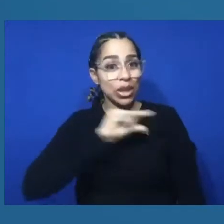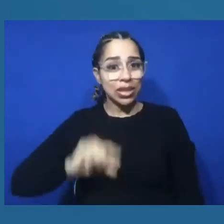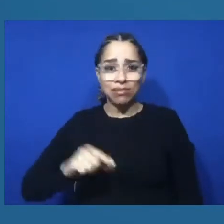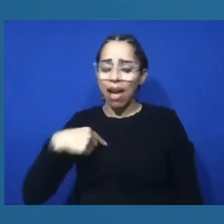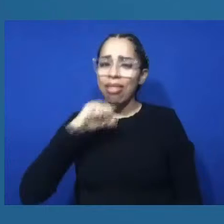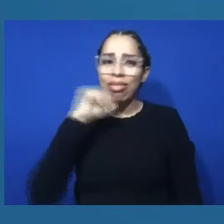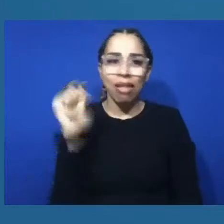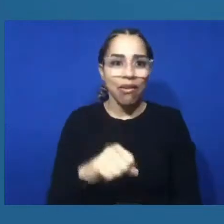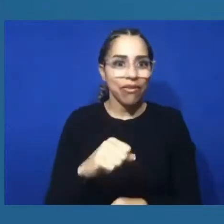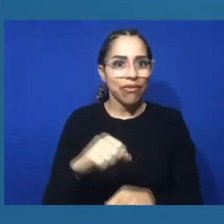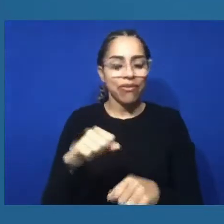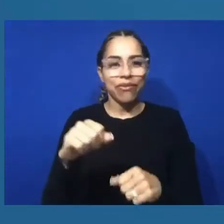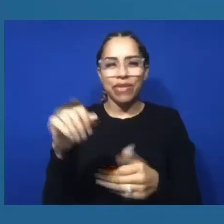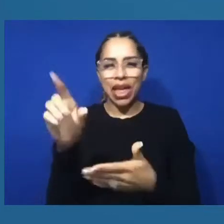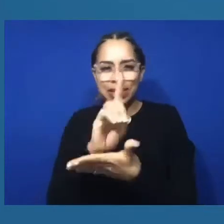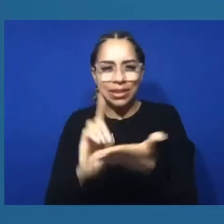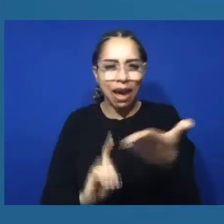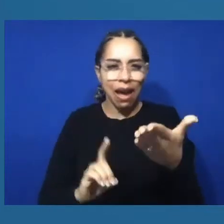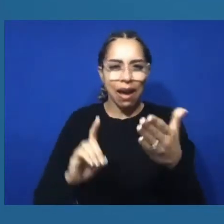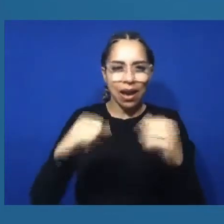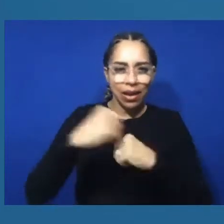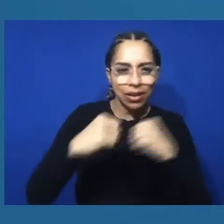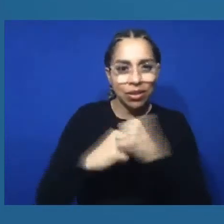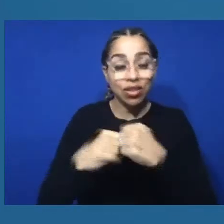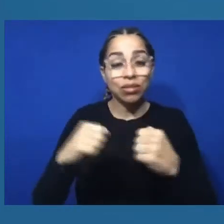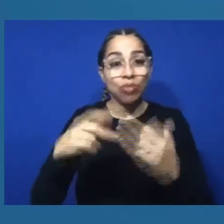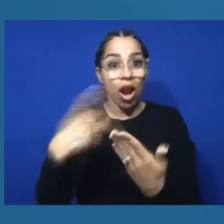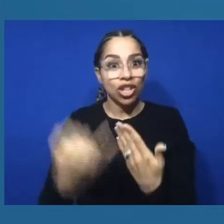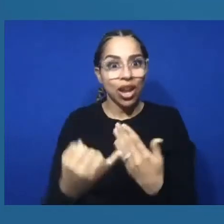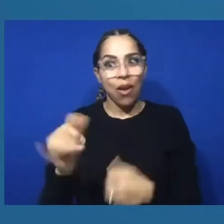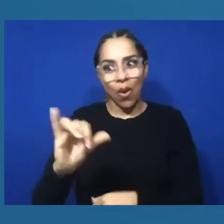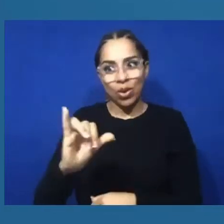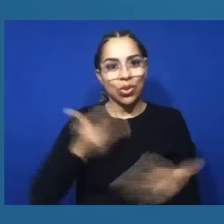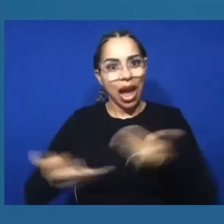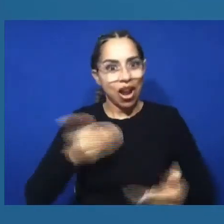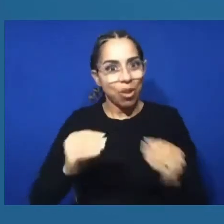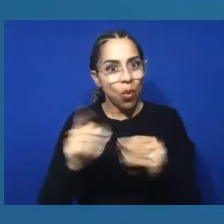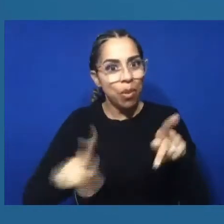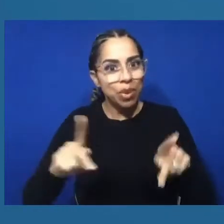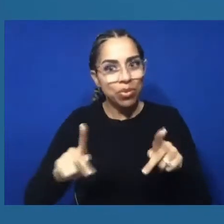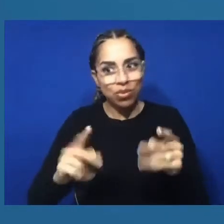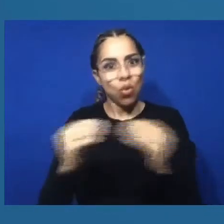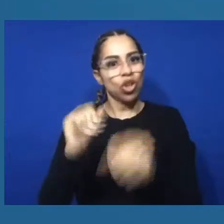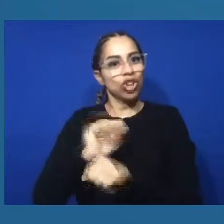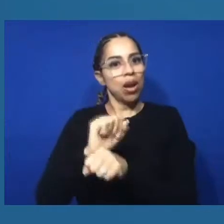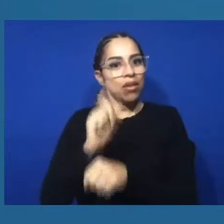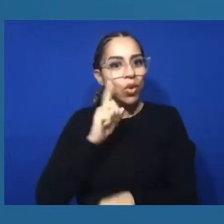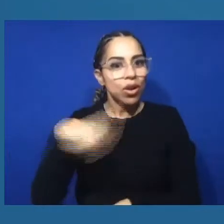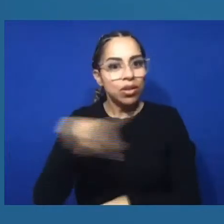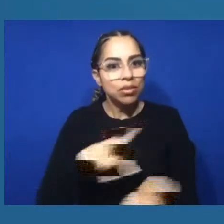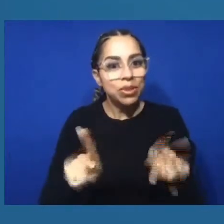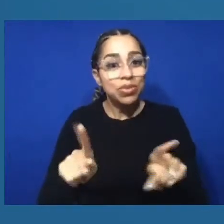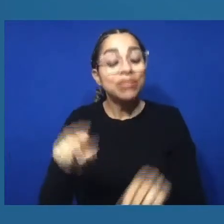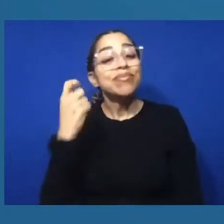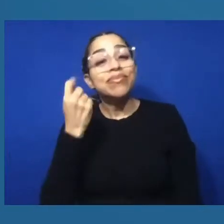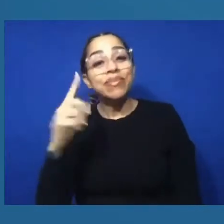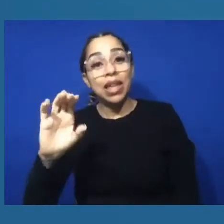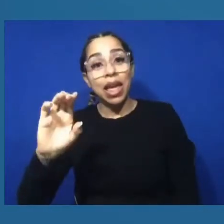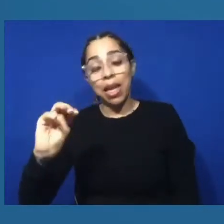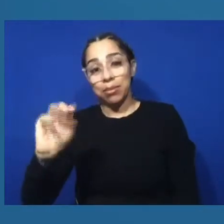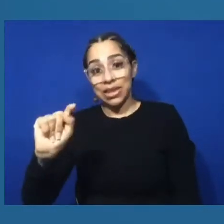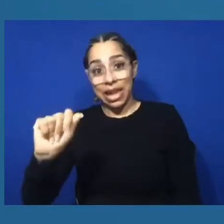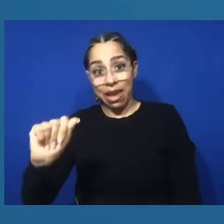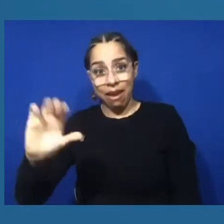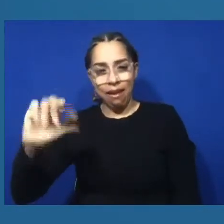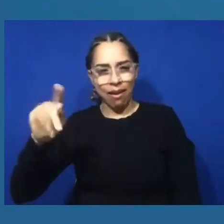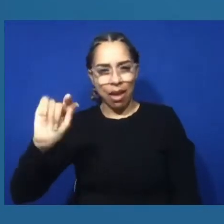being jump-started. We're creating tens of thousands of jobs. So the MTA capital plan is critically important, but the details will emerge after our conversations